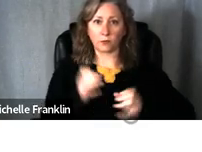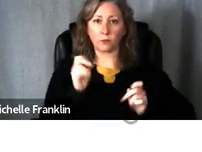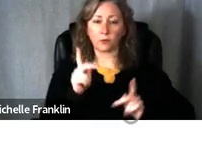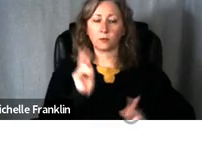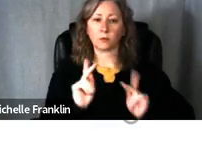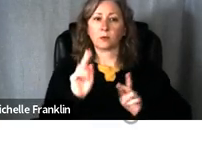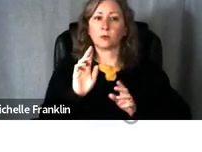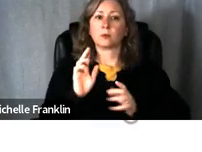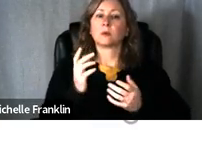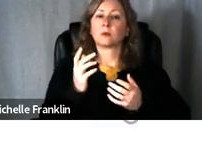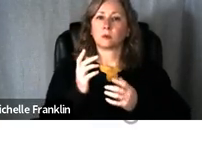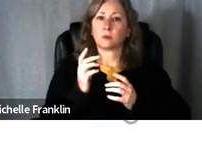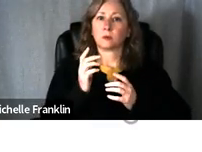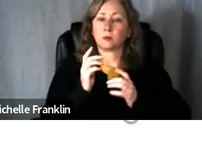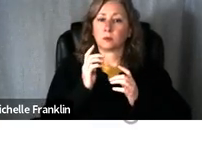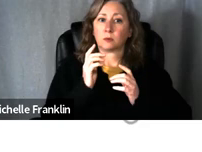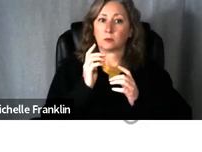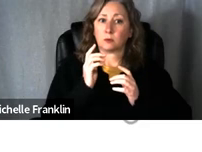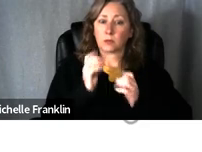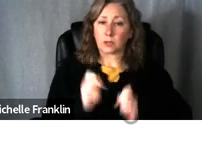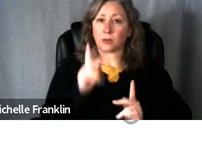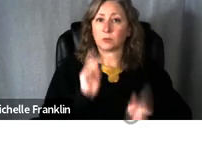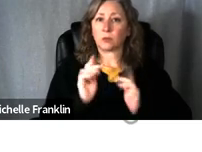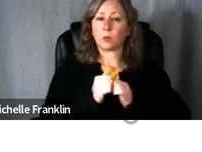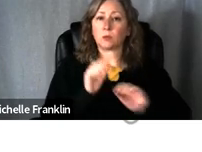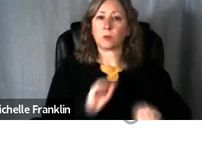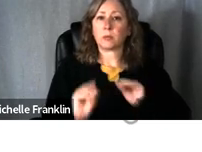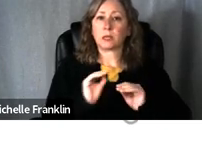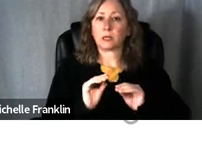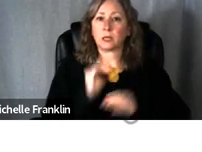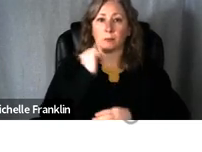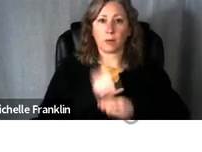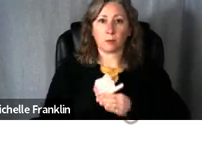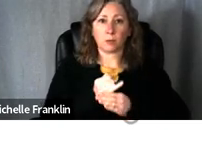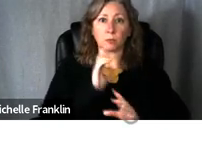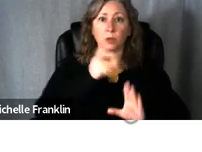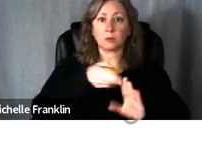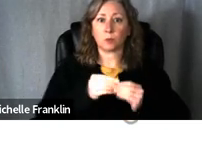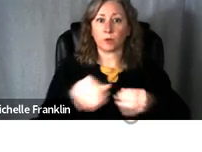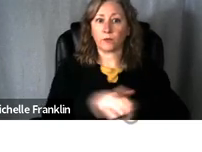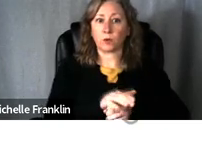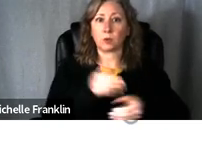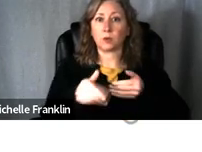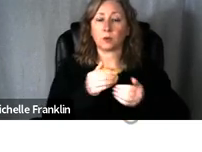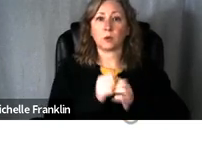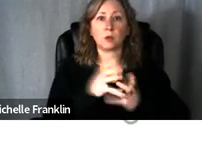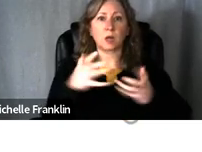mobility impairments participate more equitably in VR experiences, even action-packed ones like this first-person shooter.